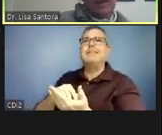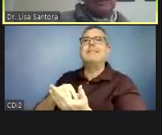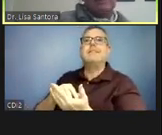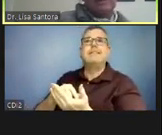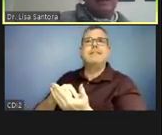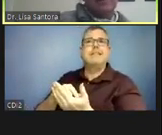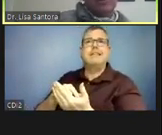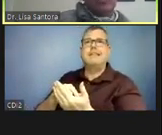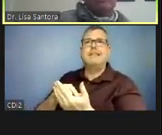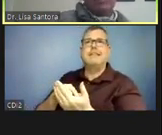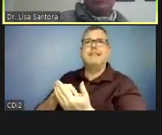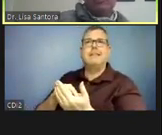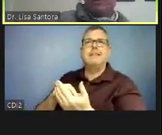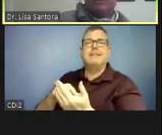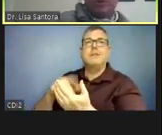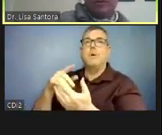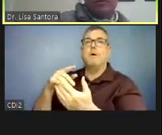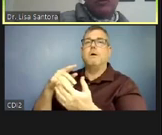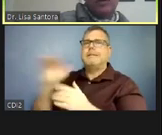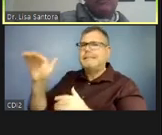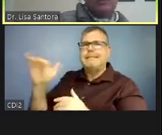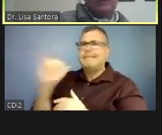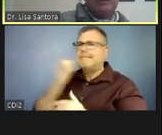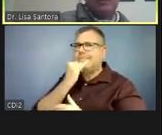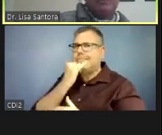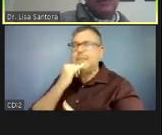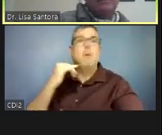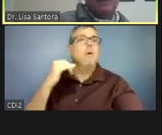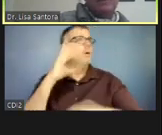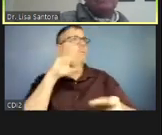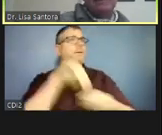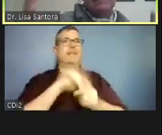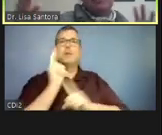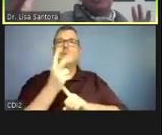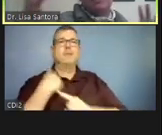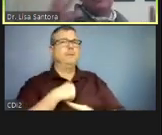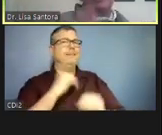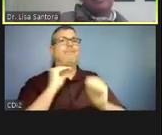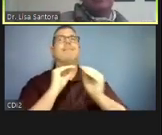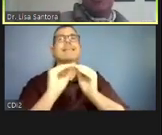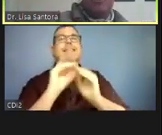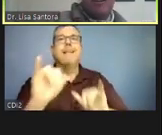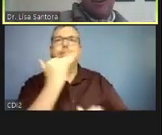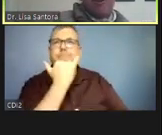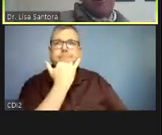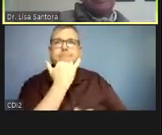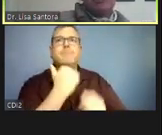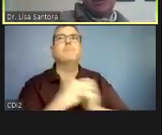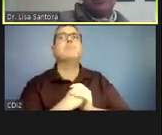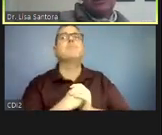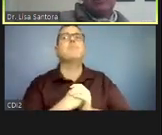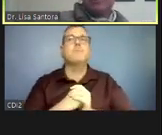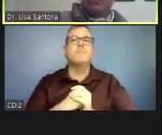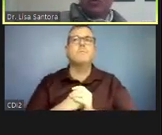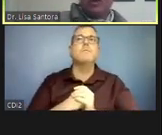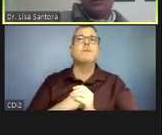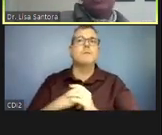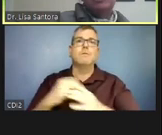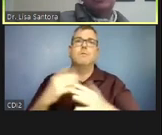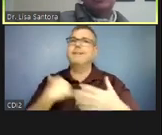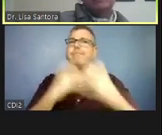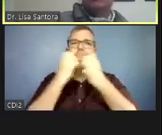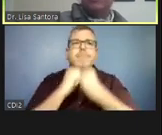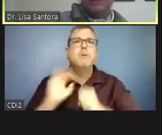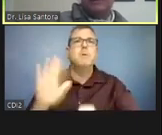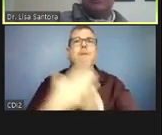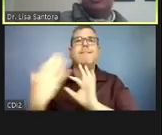all hands on deck. We value everyone's point of view and perspective, and that it takes everyone looking at our strategy from different windows